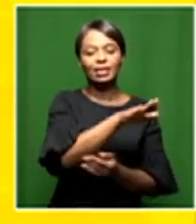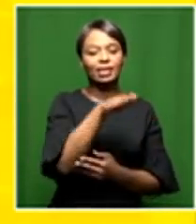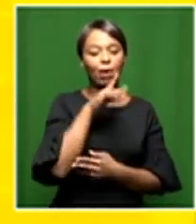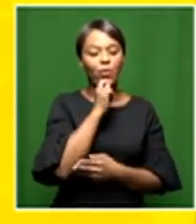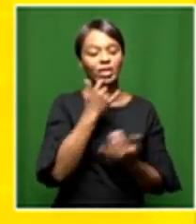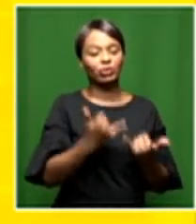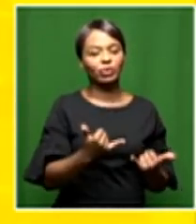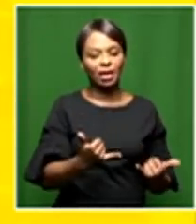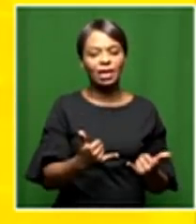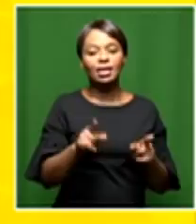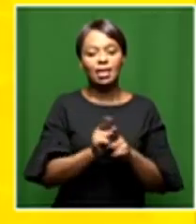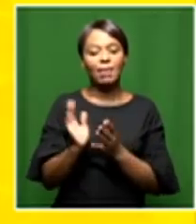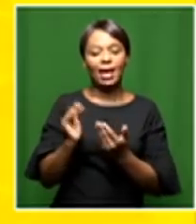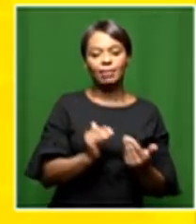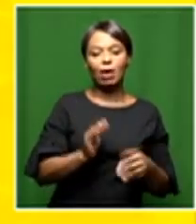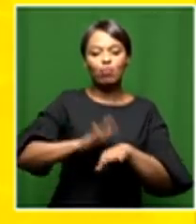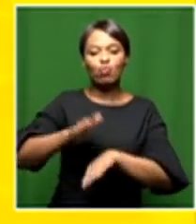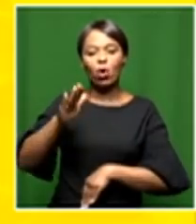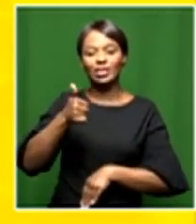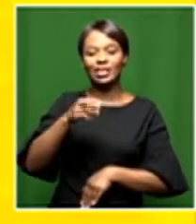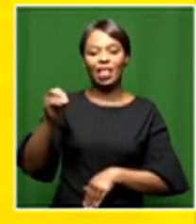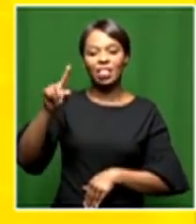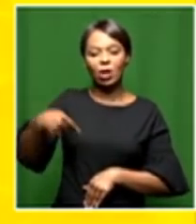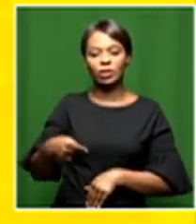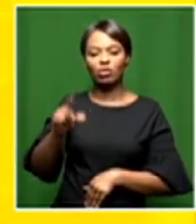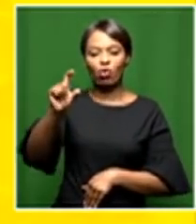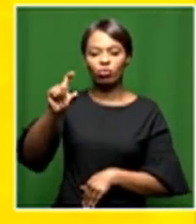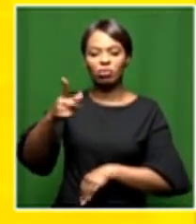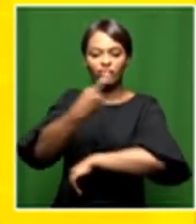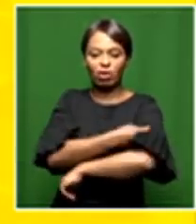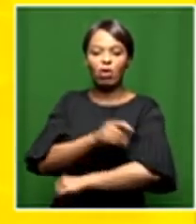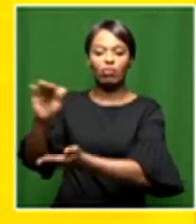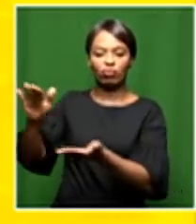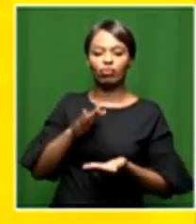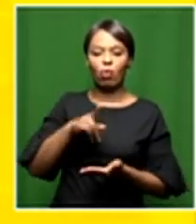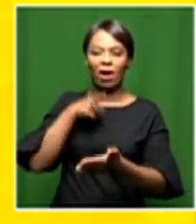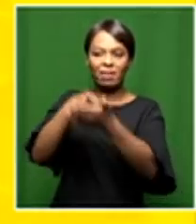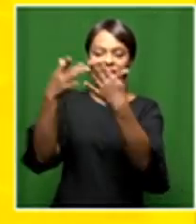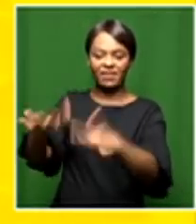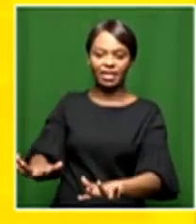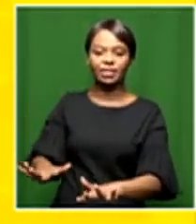are expecting a further 600,000 doses, of which they have purchased